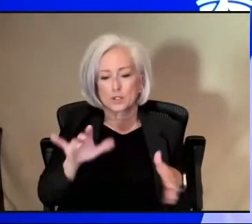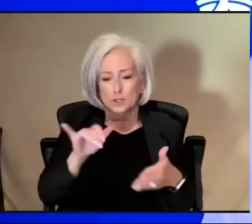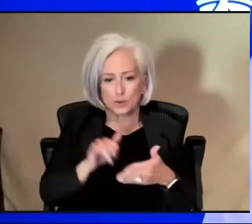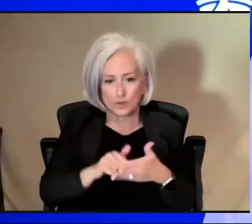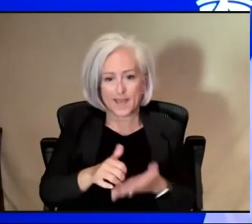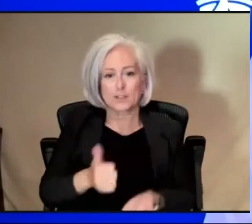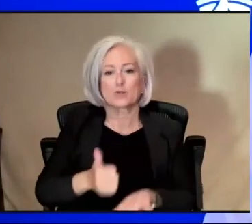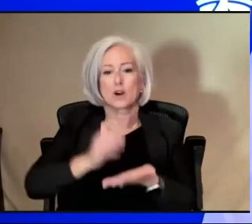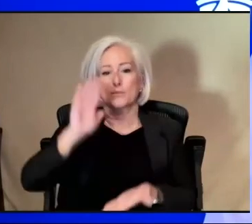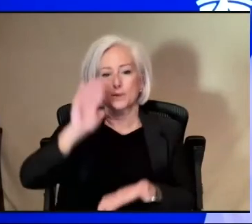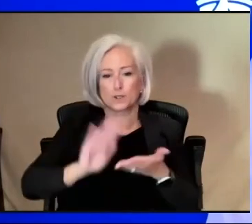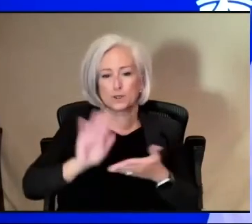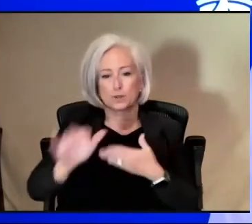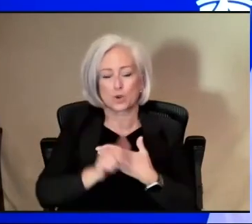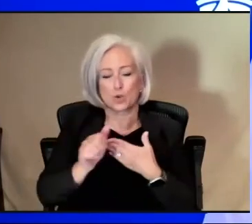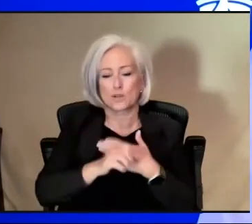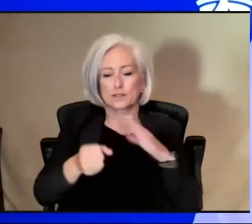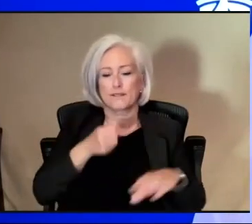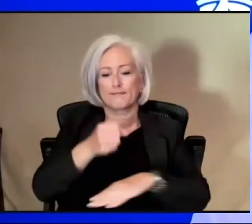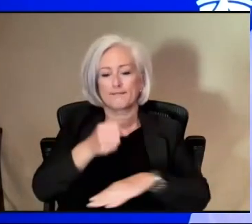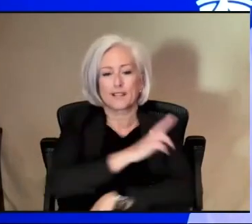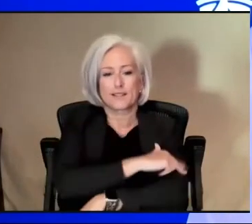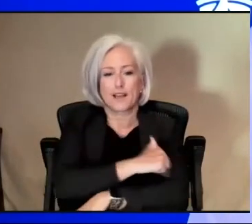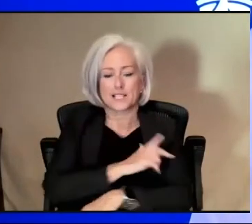of hospitalization and severe disease.